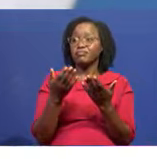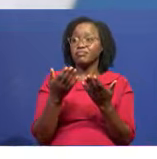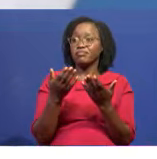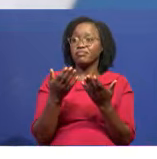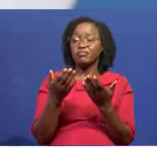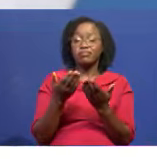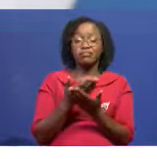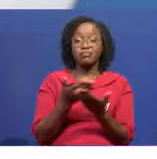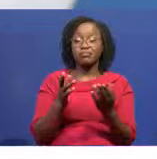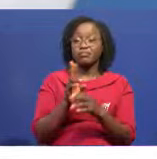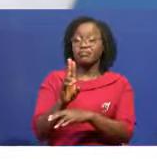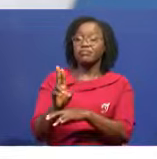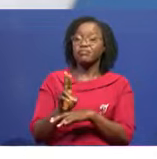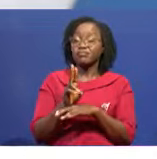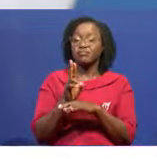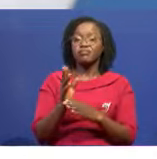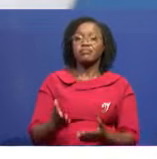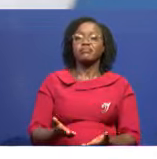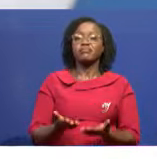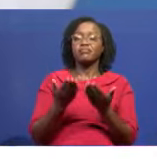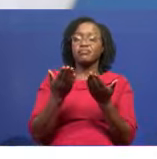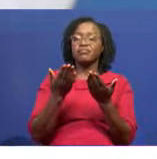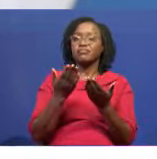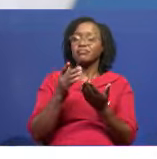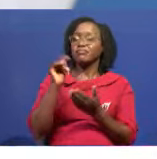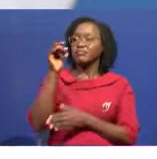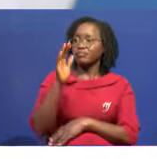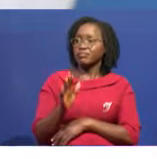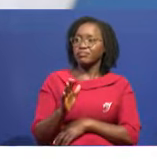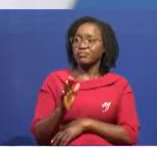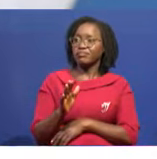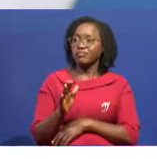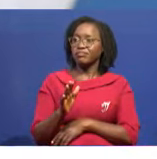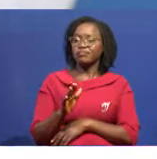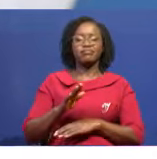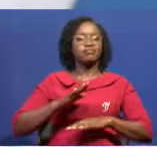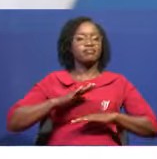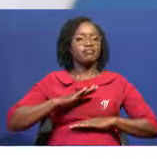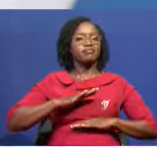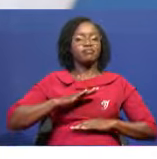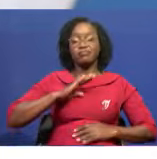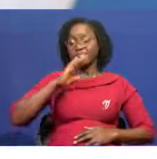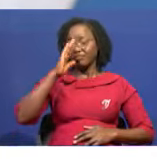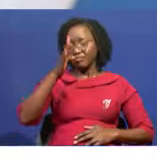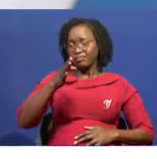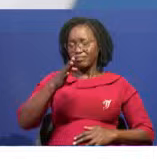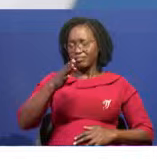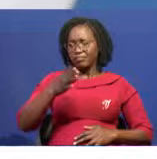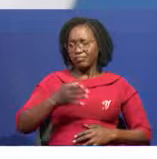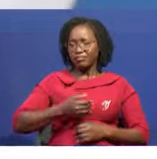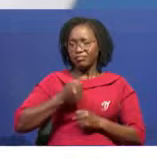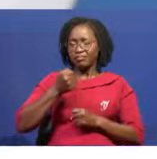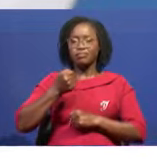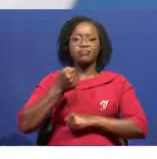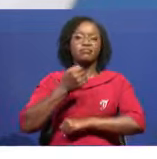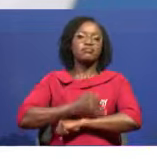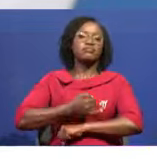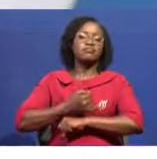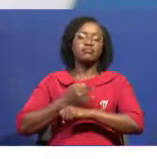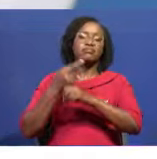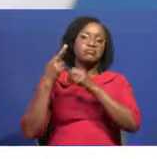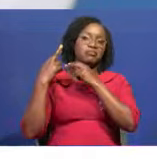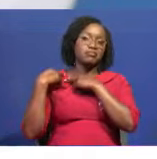in place and promoted so that the Kenyan people will be satisfied and trust the institutions charged